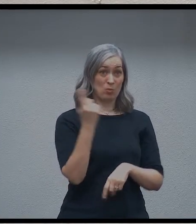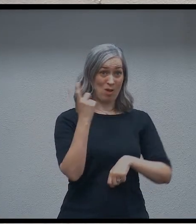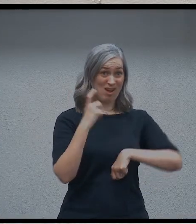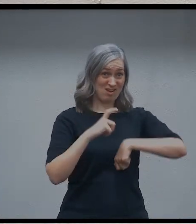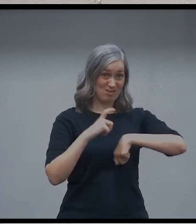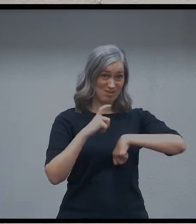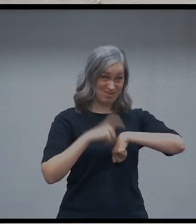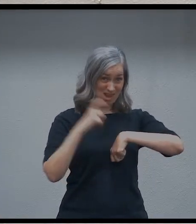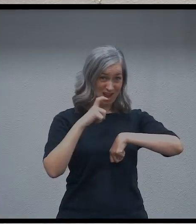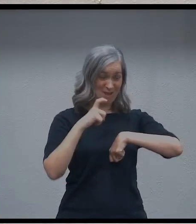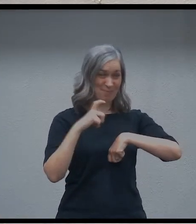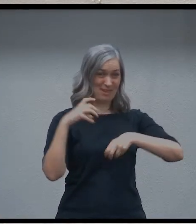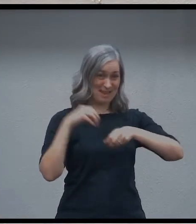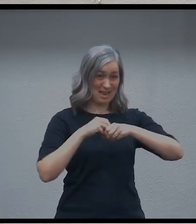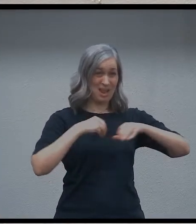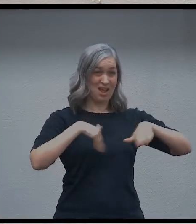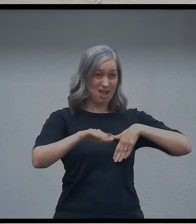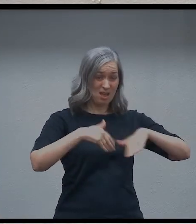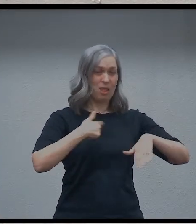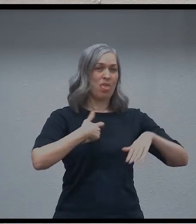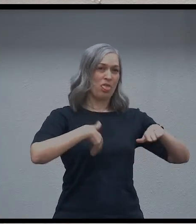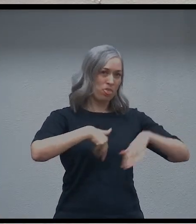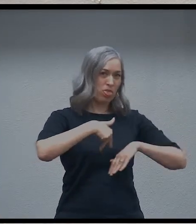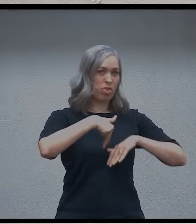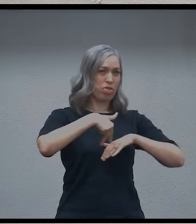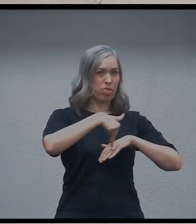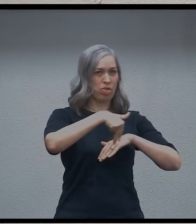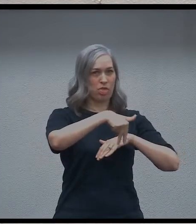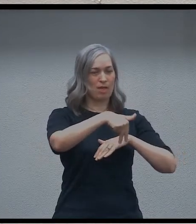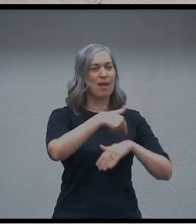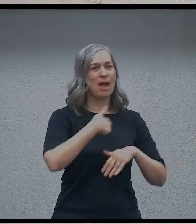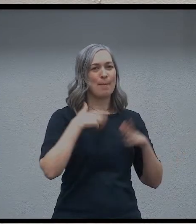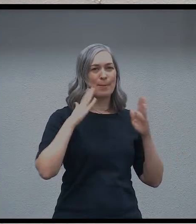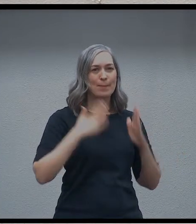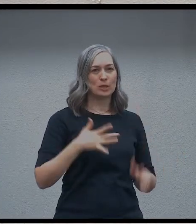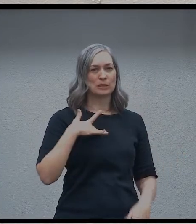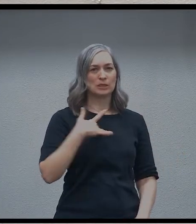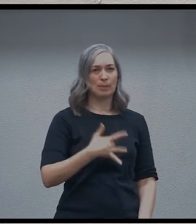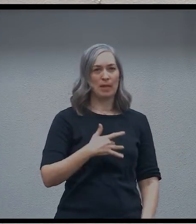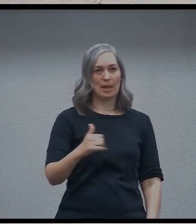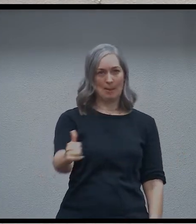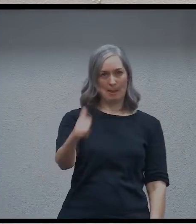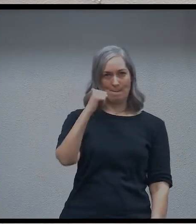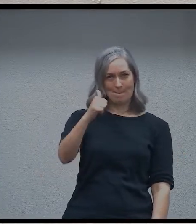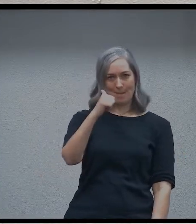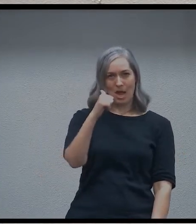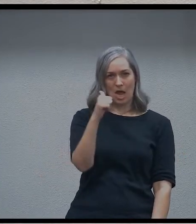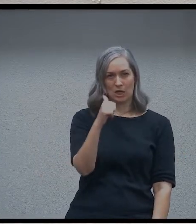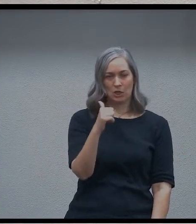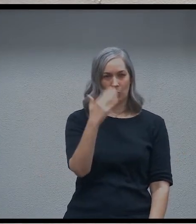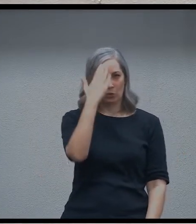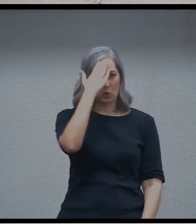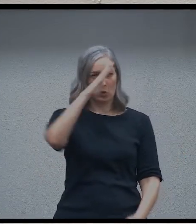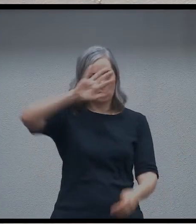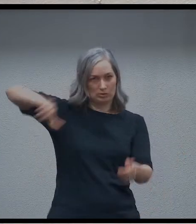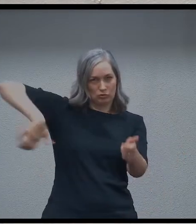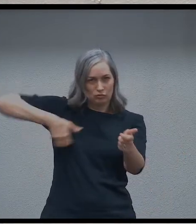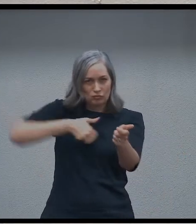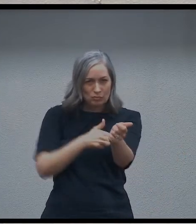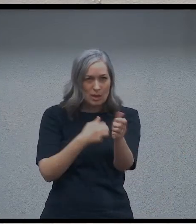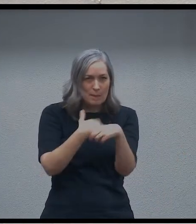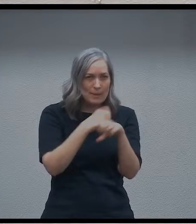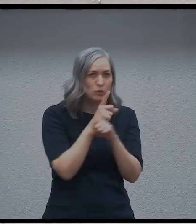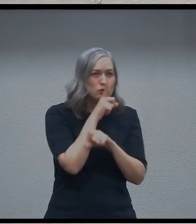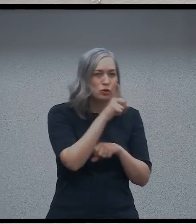and I'm someone who kind of like takes up the rear. I'm usually one where it's like, all right, let's make sure that everyone gets there. And there